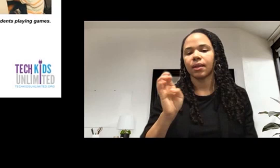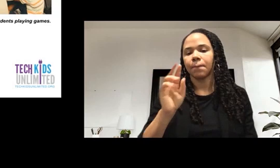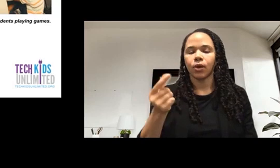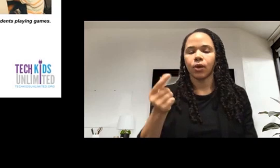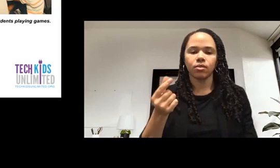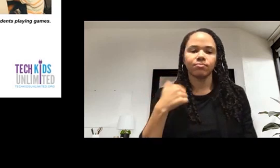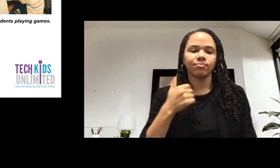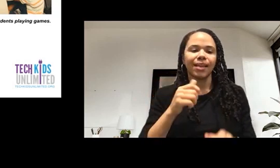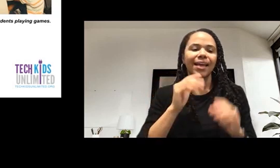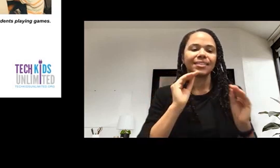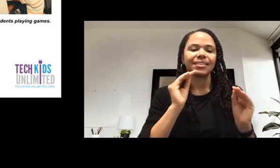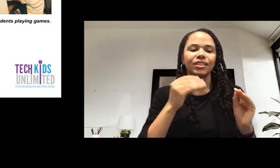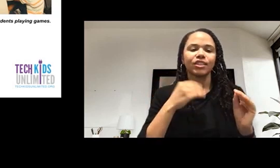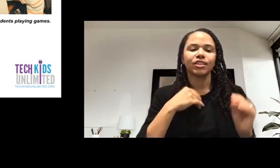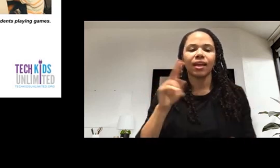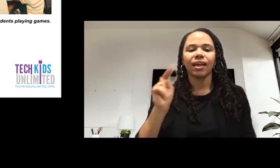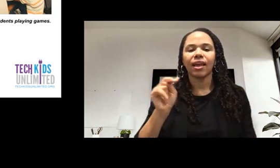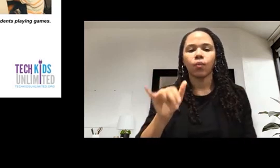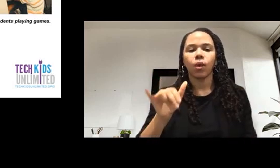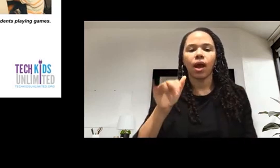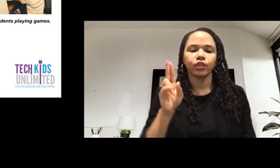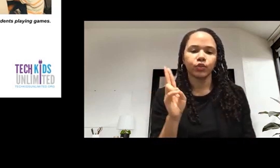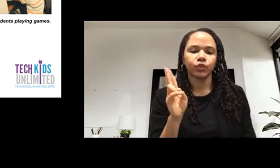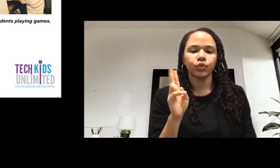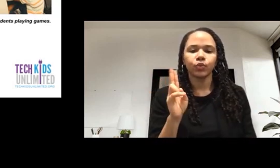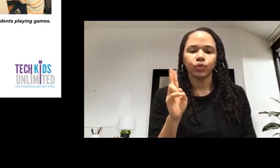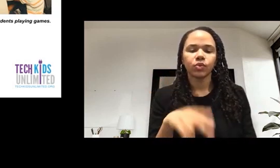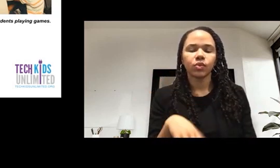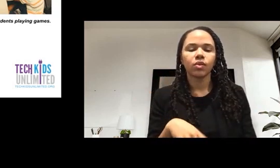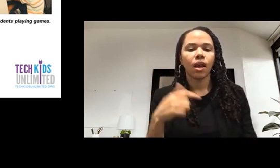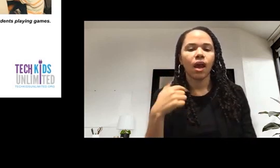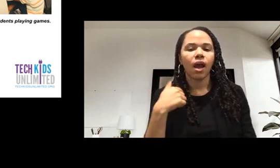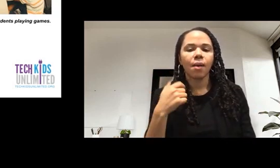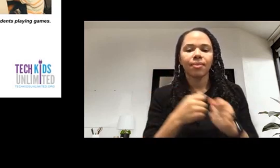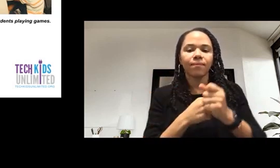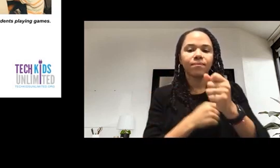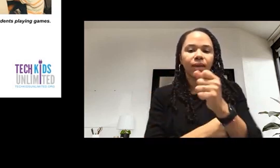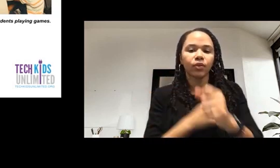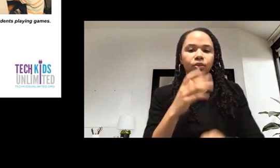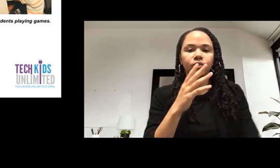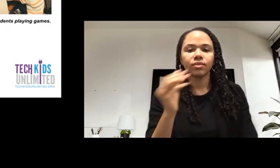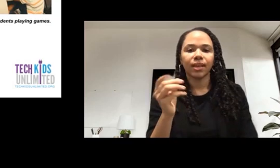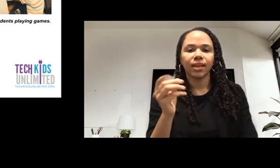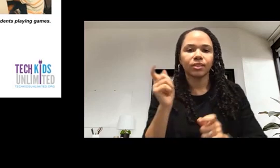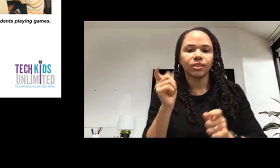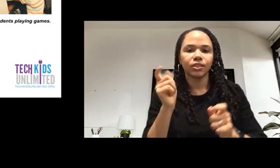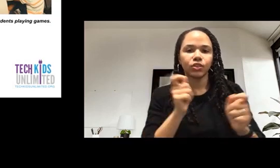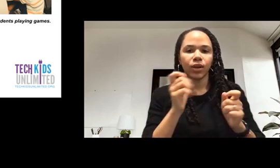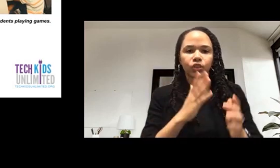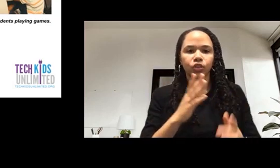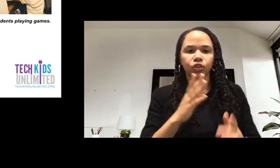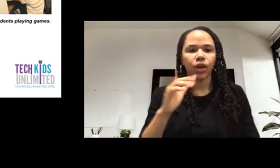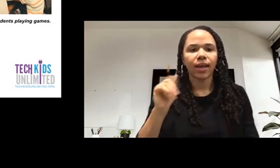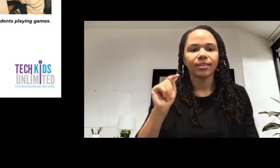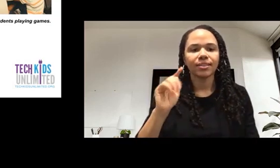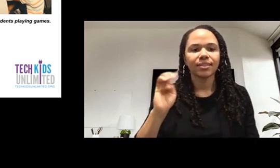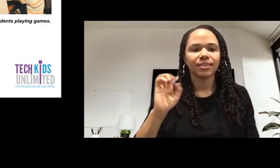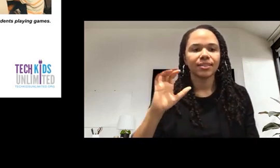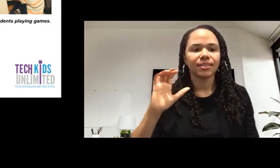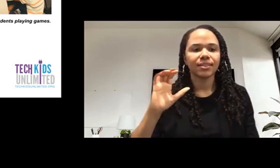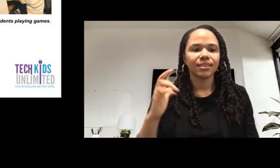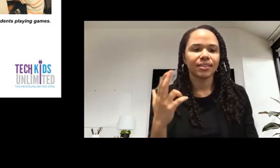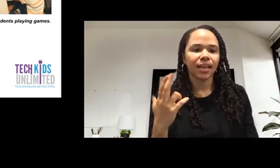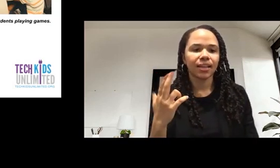professor, and I am the founder and director of Tech Kids Unlimited. And I'll tell you